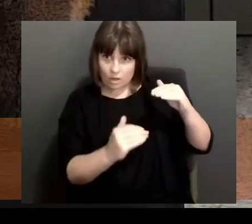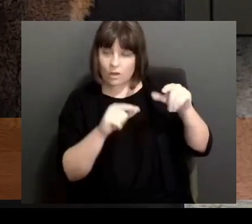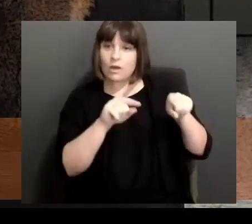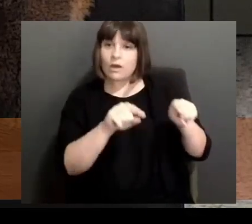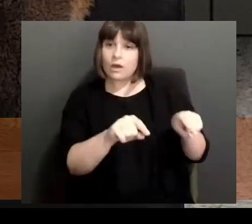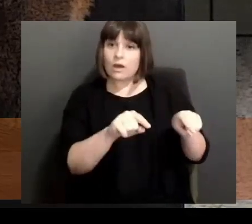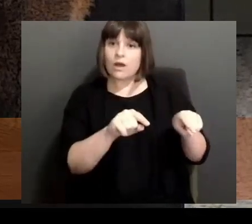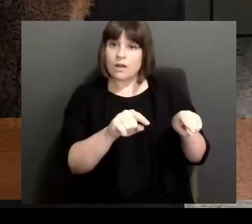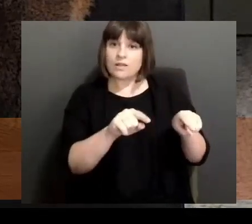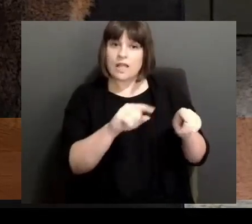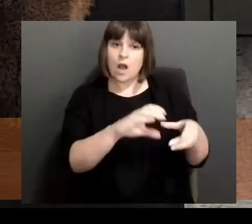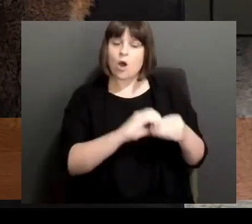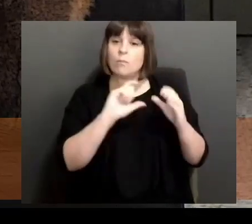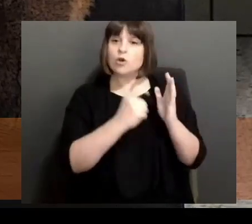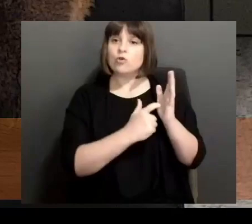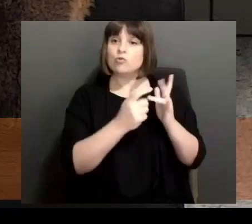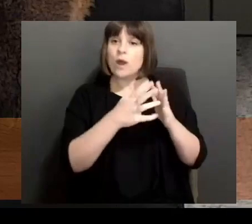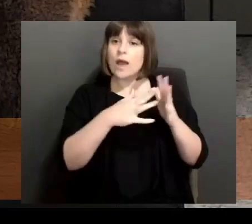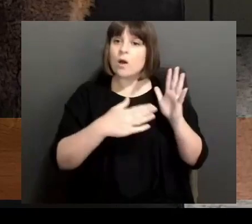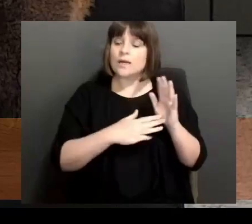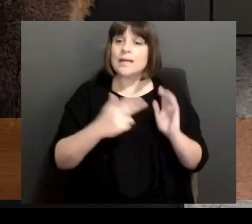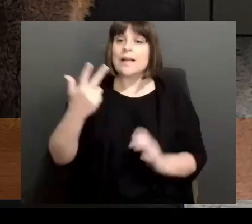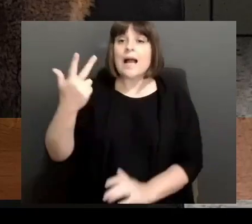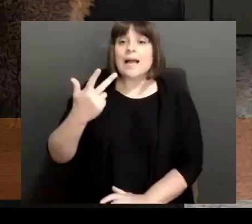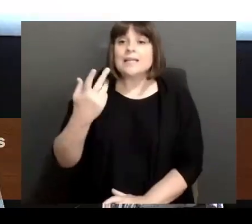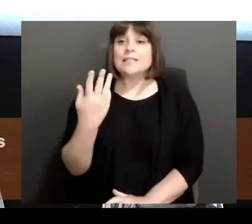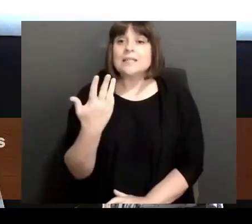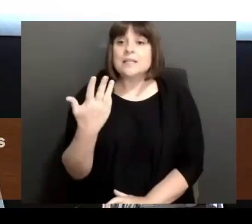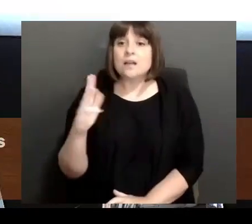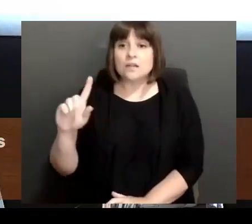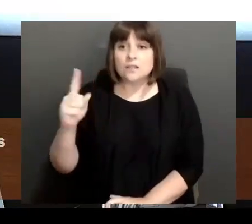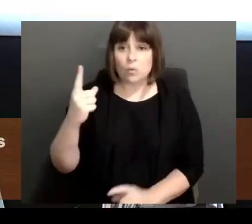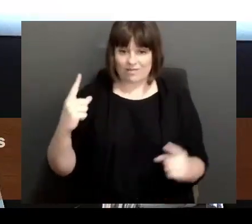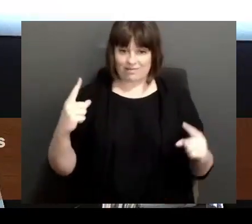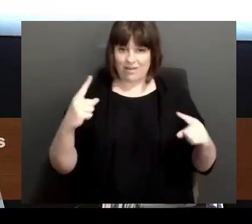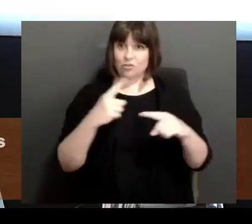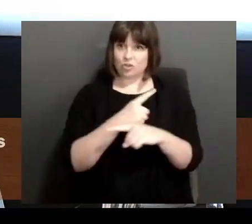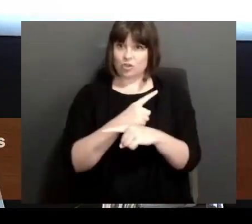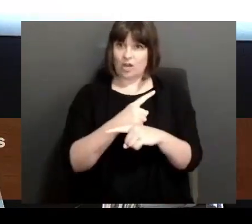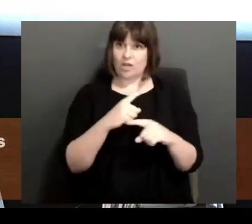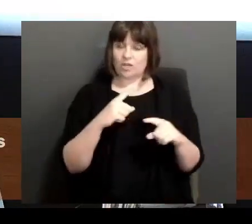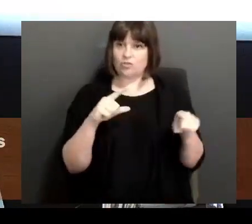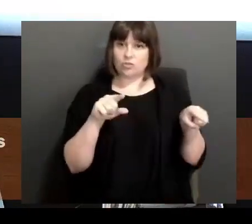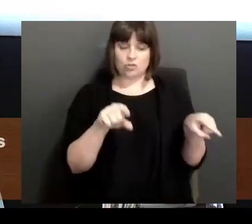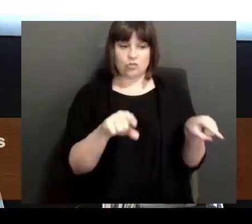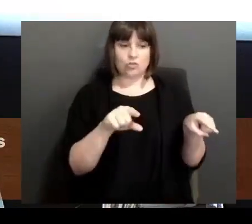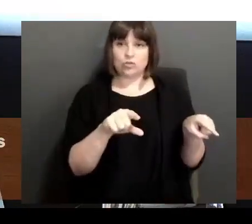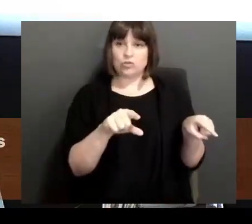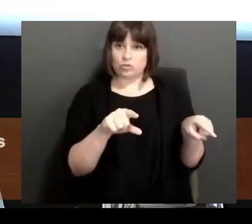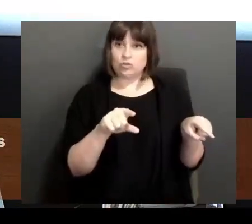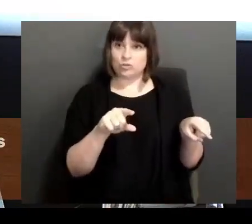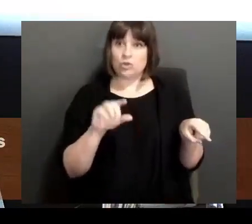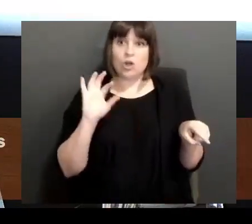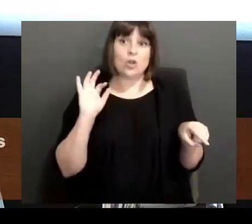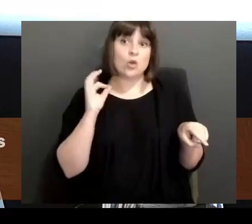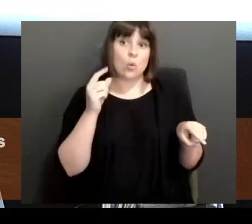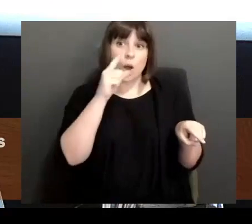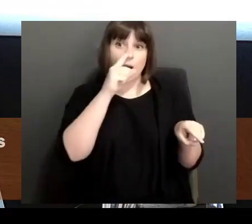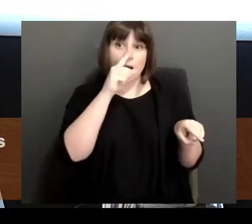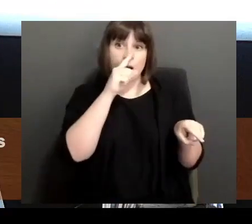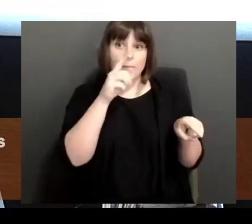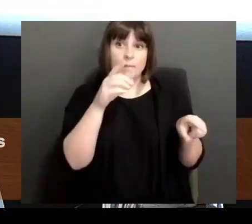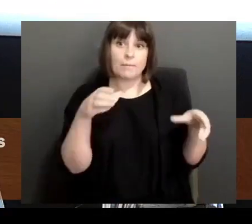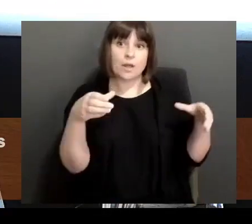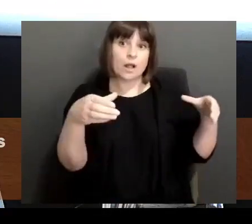Crown. In 1891, that changed. The colonies, from that date, 1891, the colonies deviated